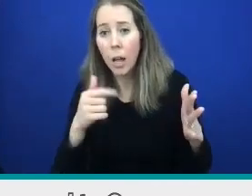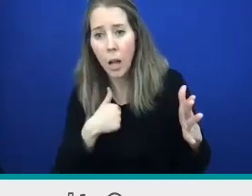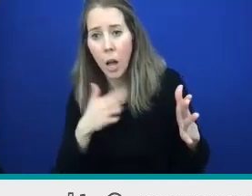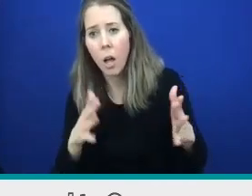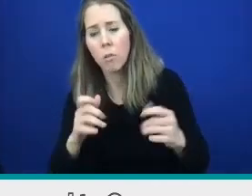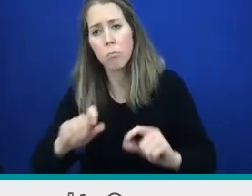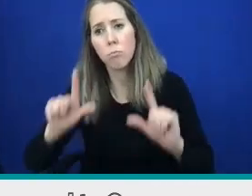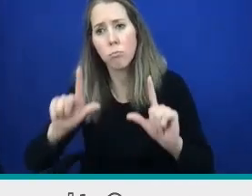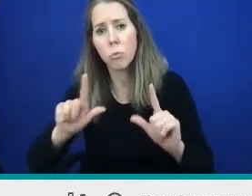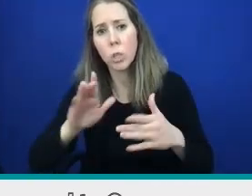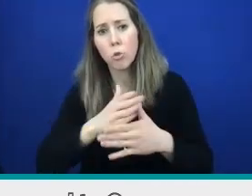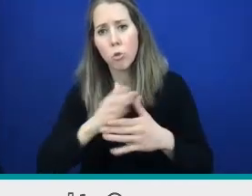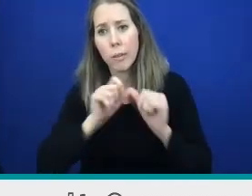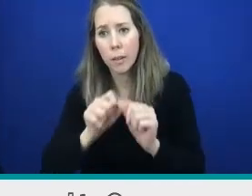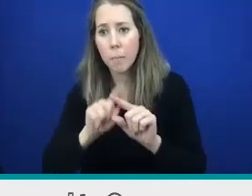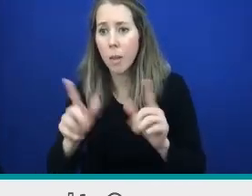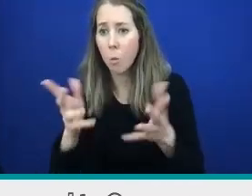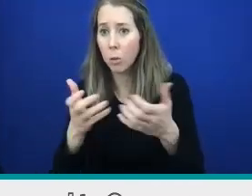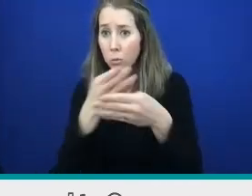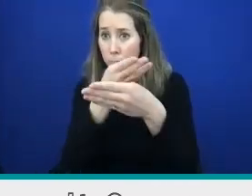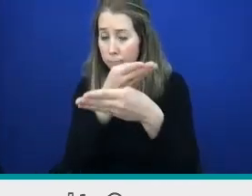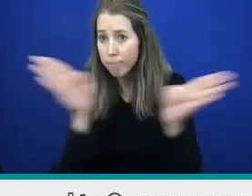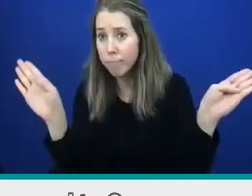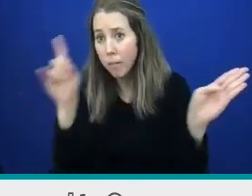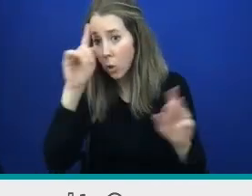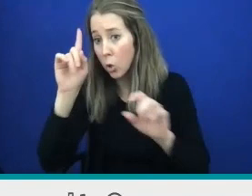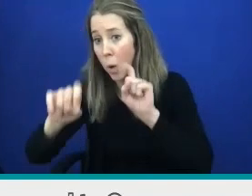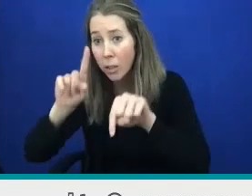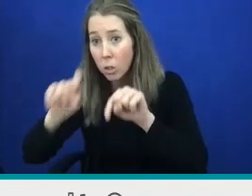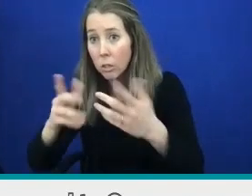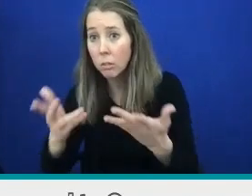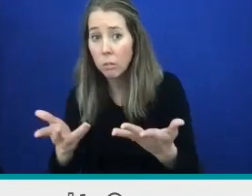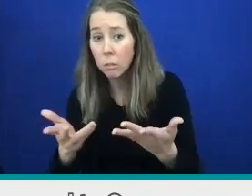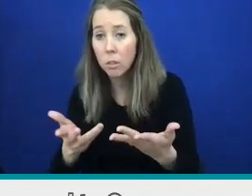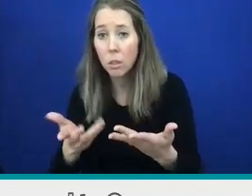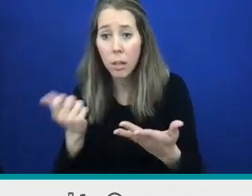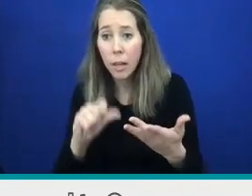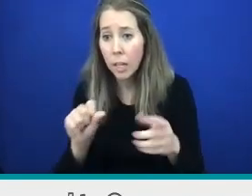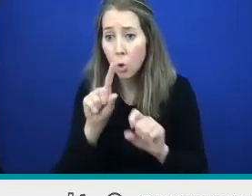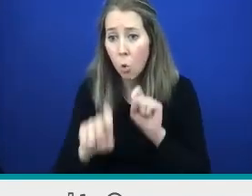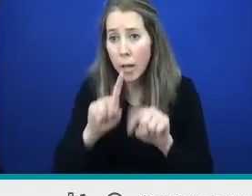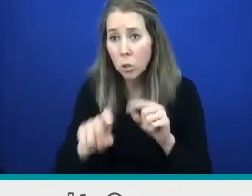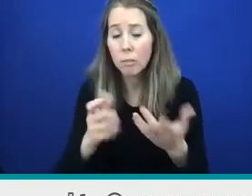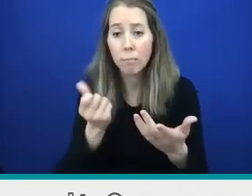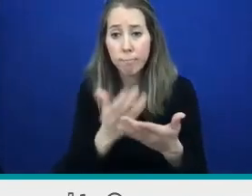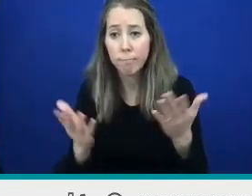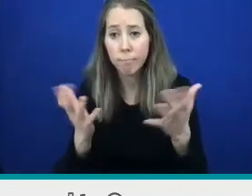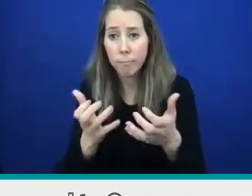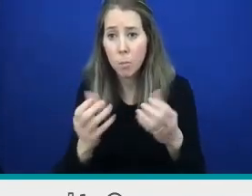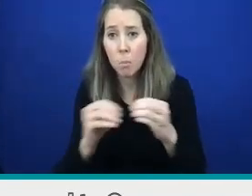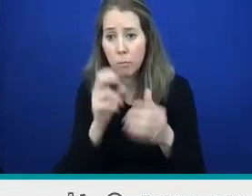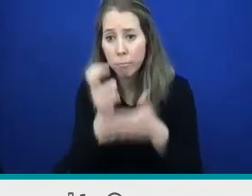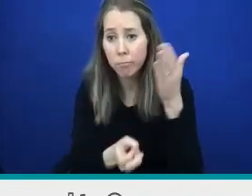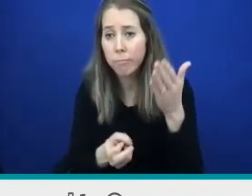my screen shared, but I want to open it up for questions. If there's any questions, anything you want to dive deeper